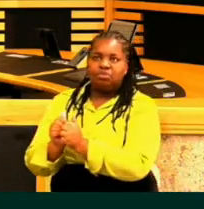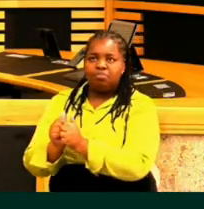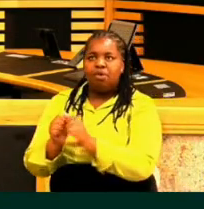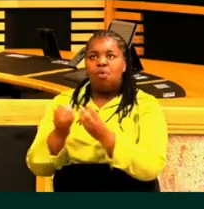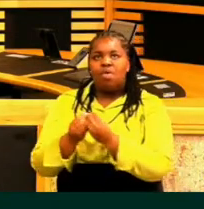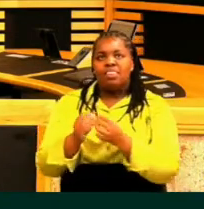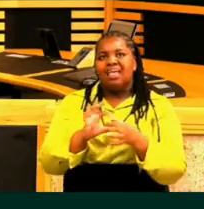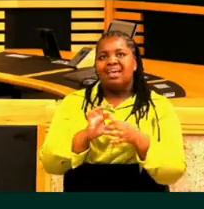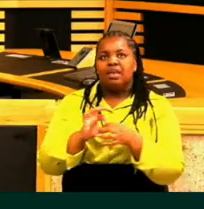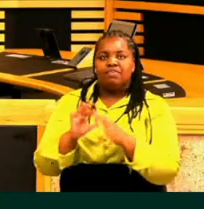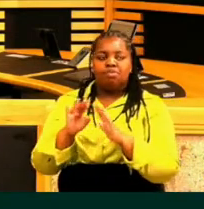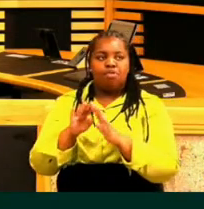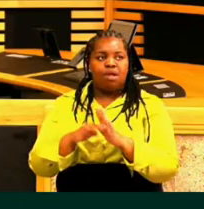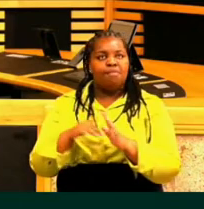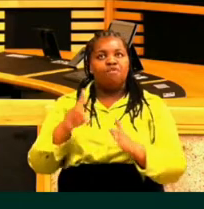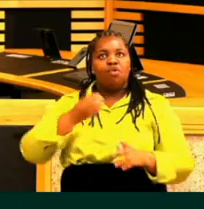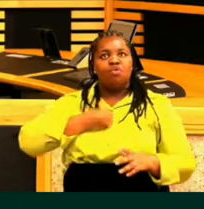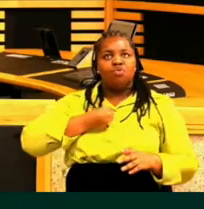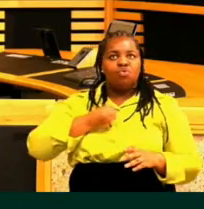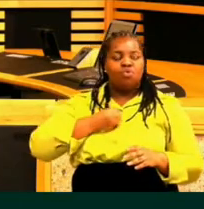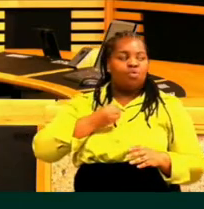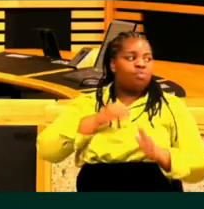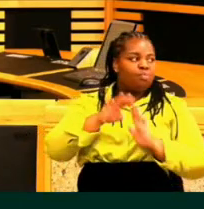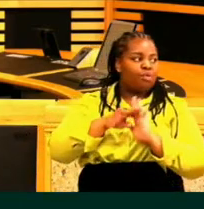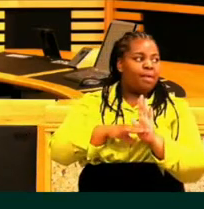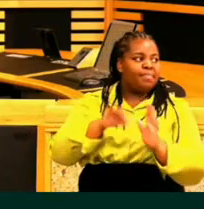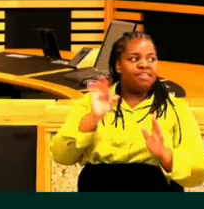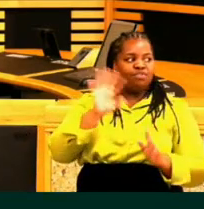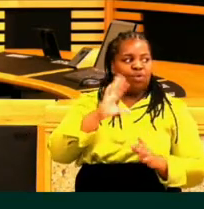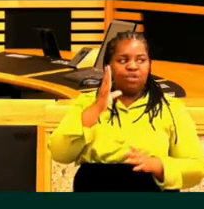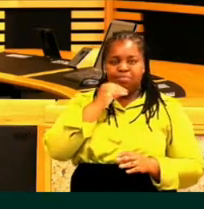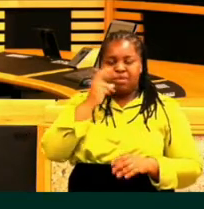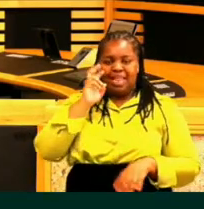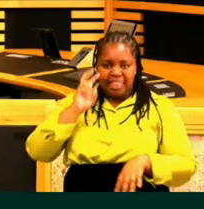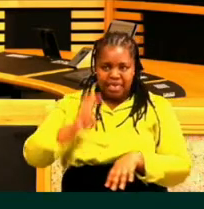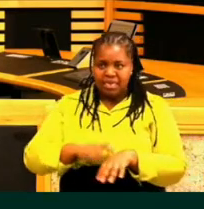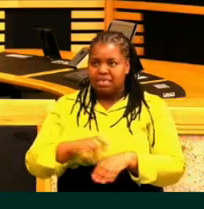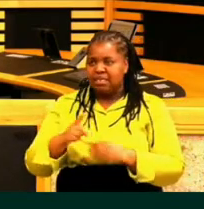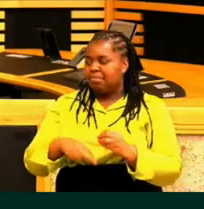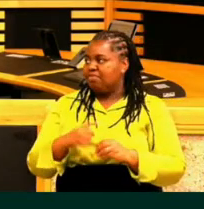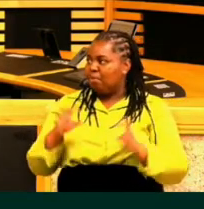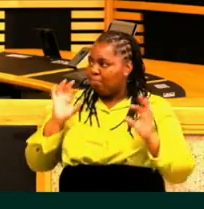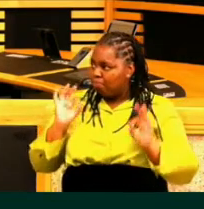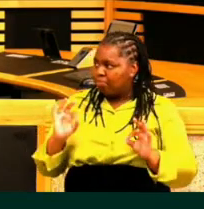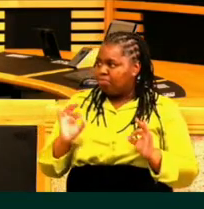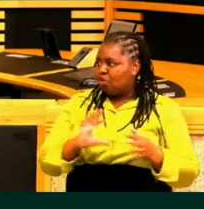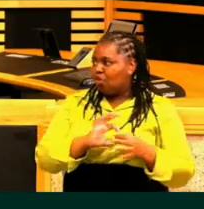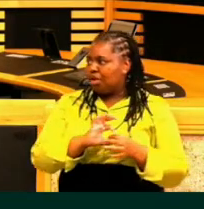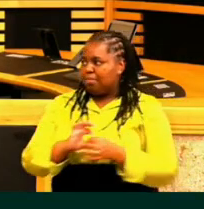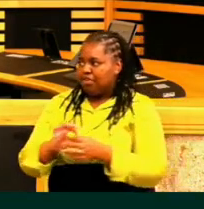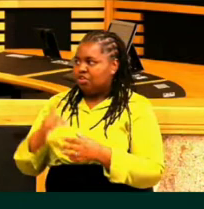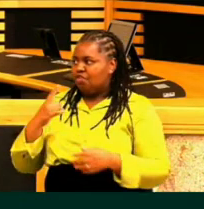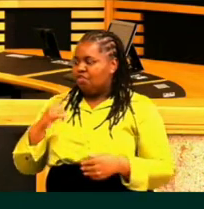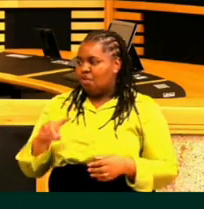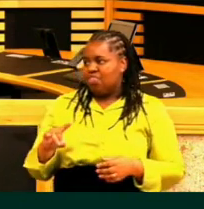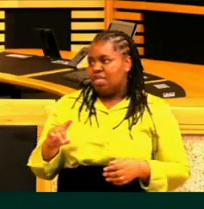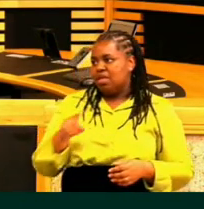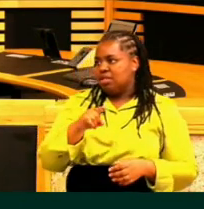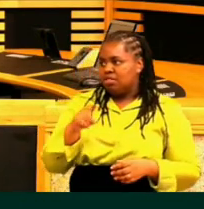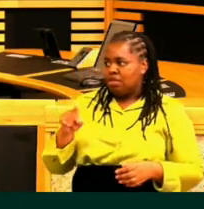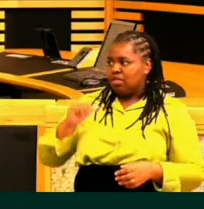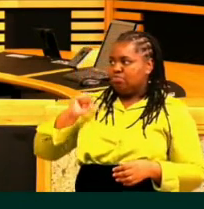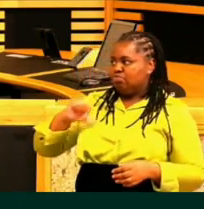relevant programs for Youth Development empowerment if we do not speak about the need for an effective collaboration of the psych with